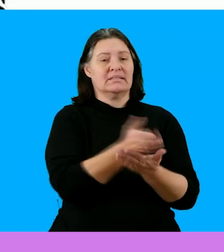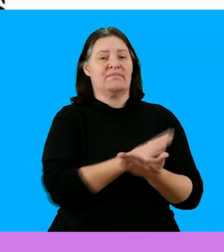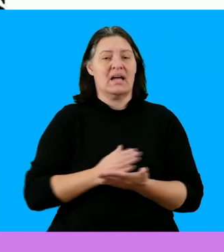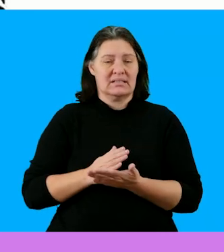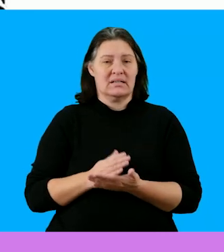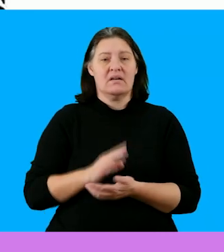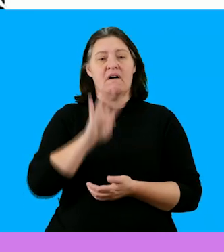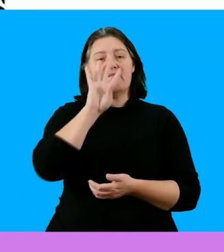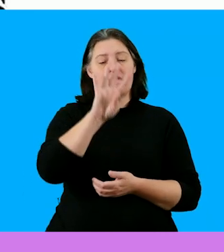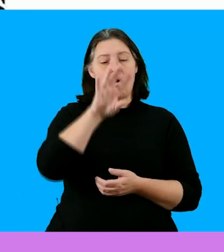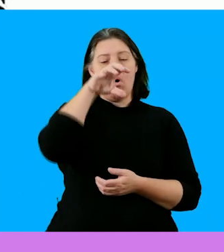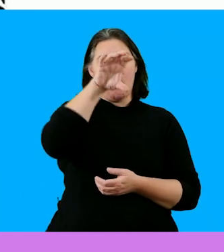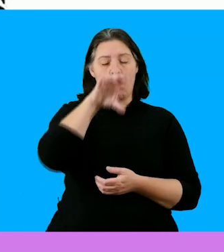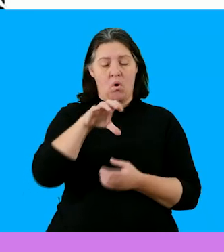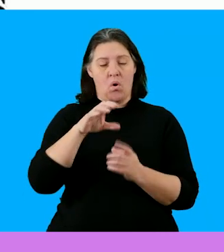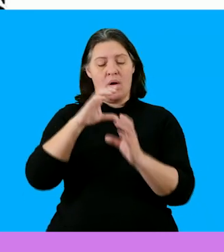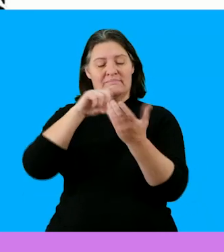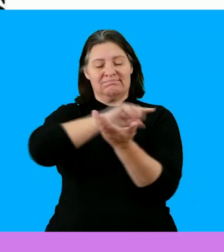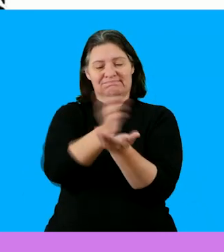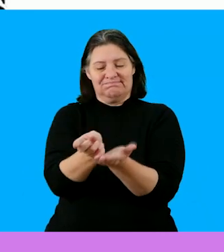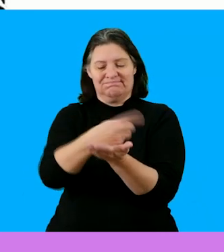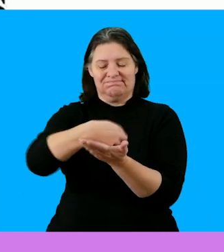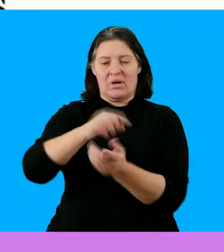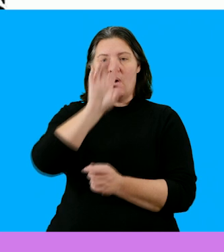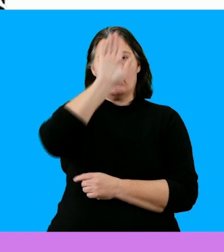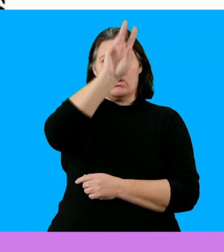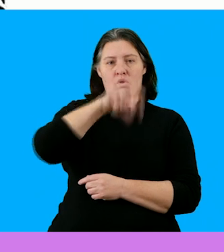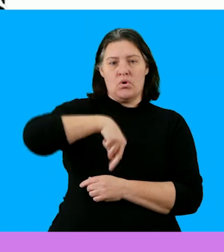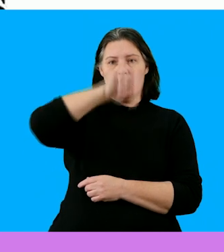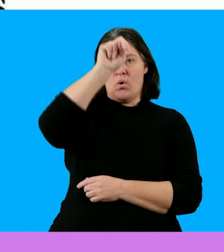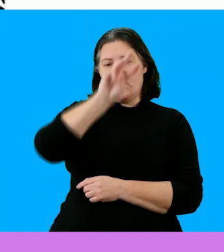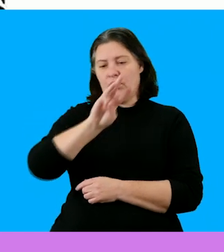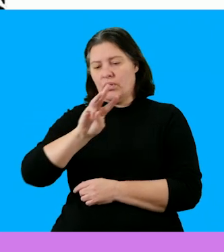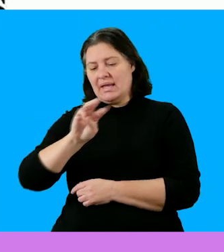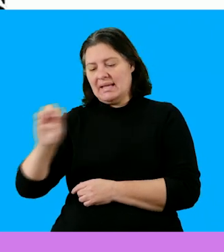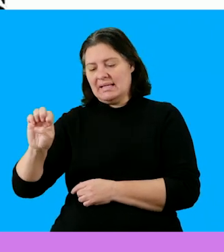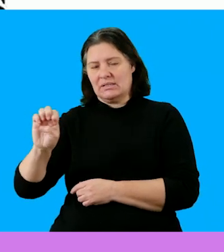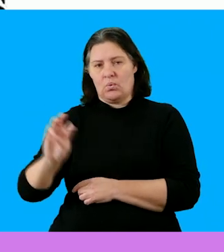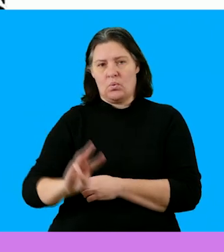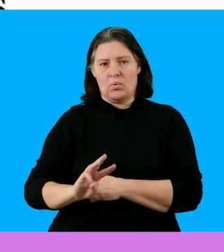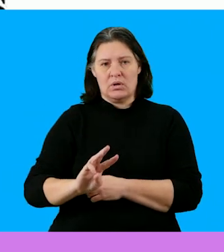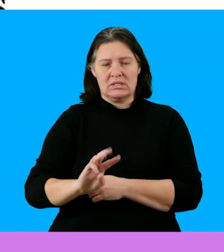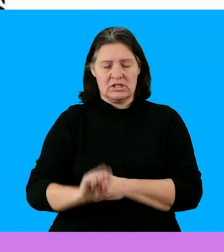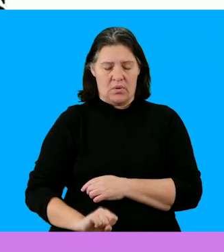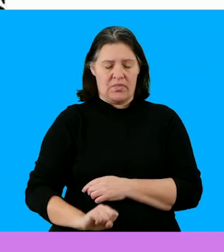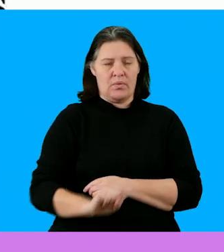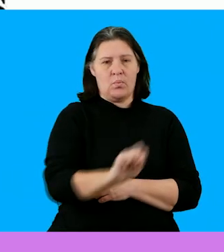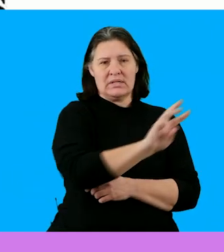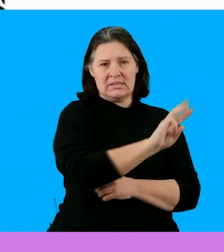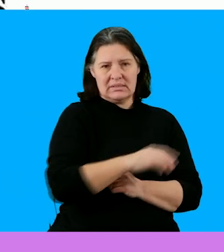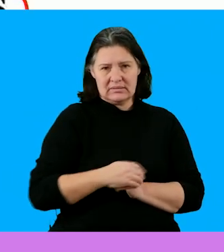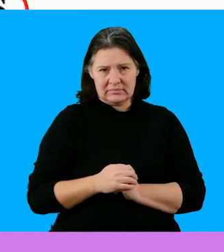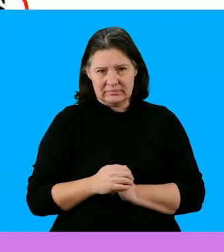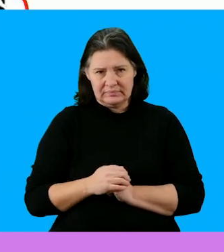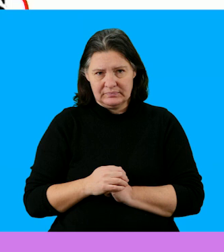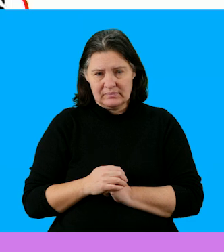Earth has been divided into 4 compass directions. As you can see on our right-hand side, there's the 4 main compass directions,